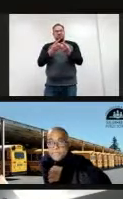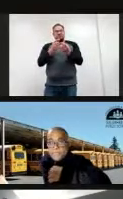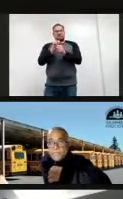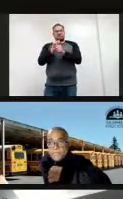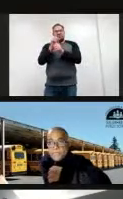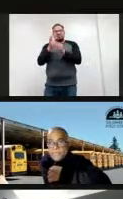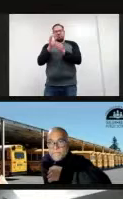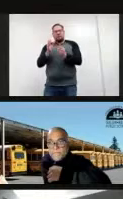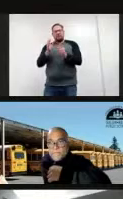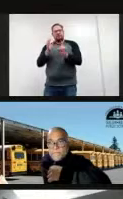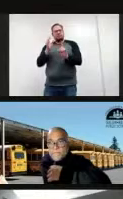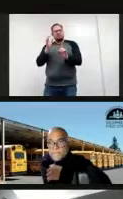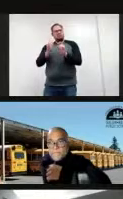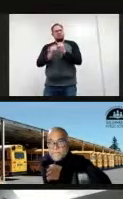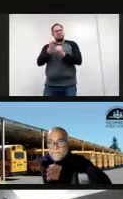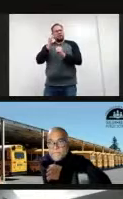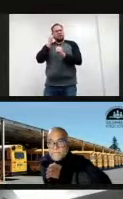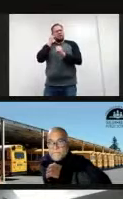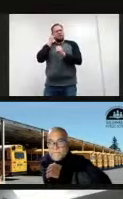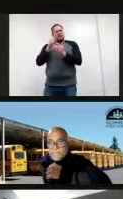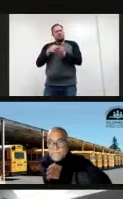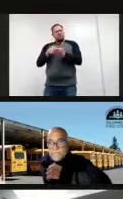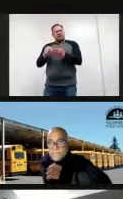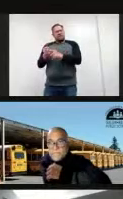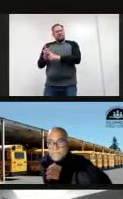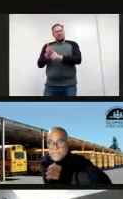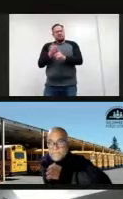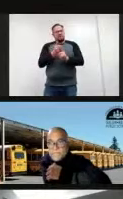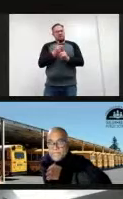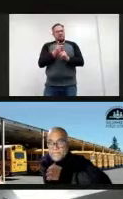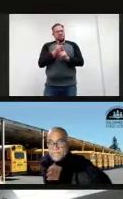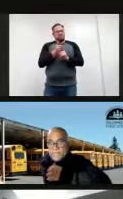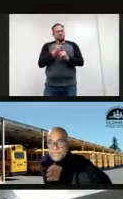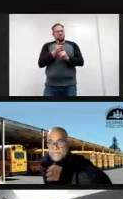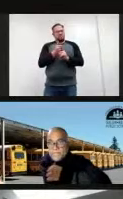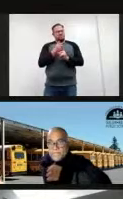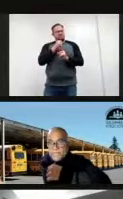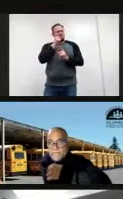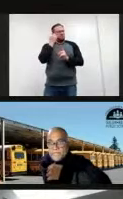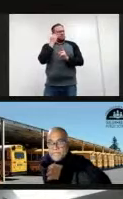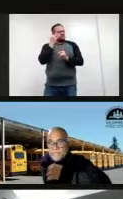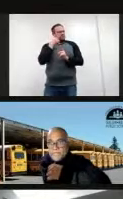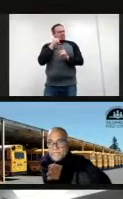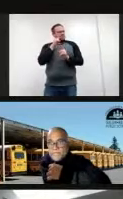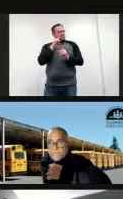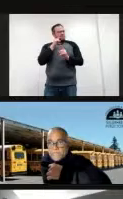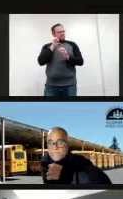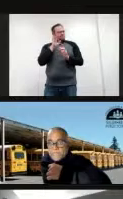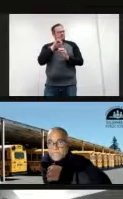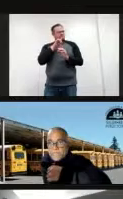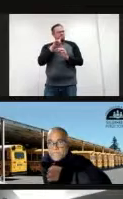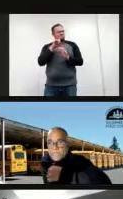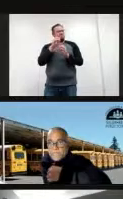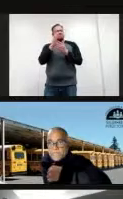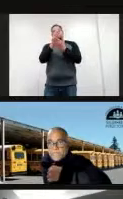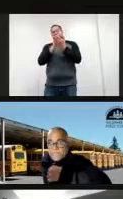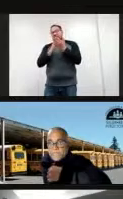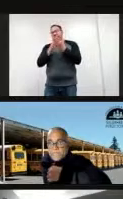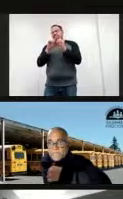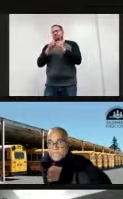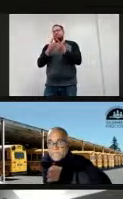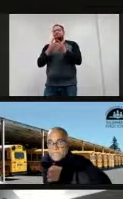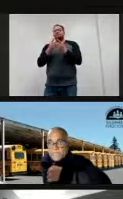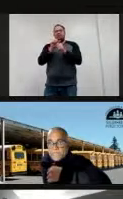districts, I think the employee pays their own. I'm not sure that's true anymore, so forget that I just said that. But in some districts, the employee pays their